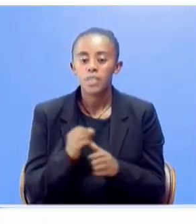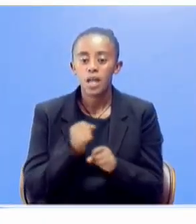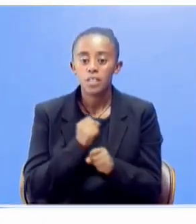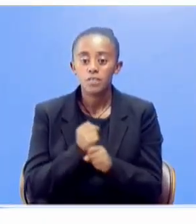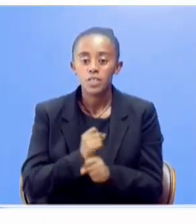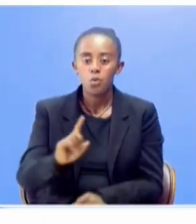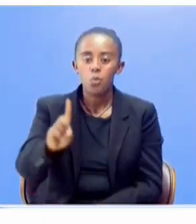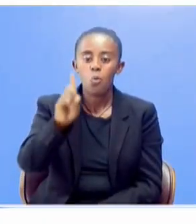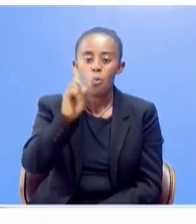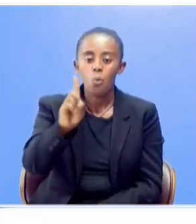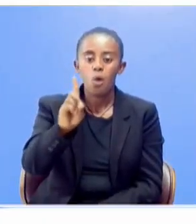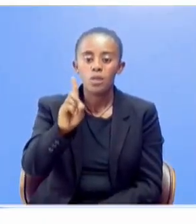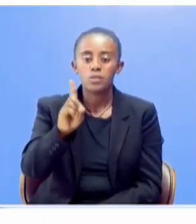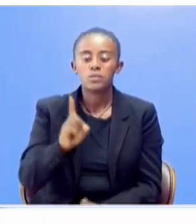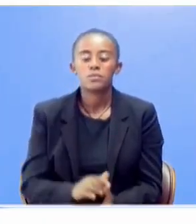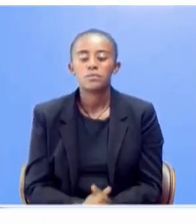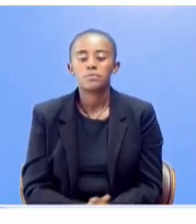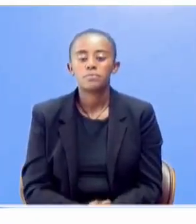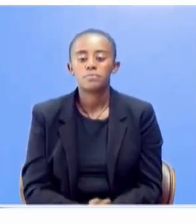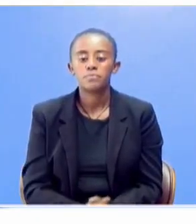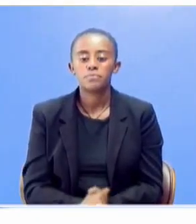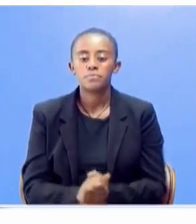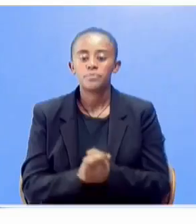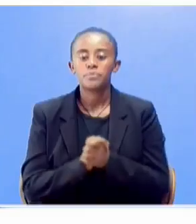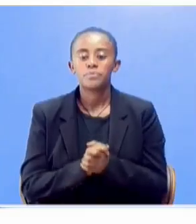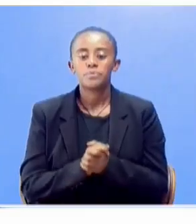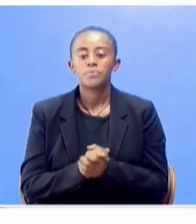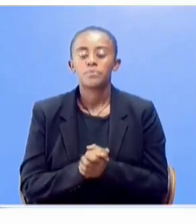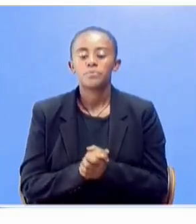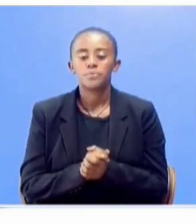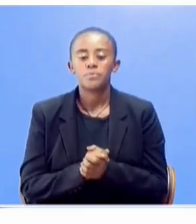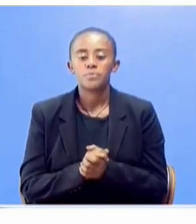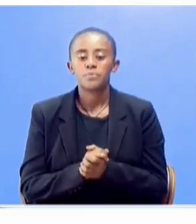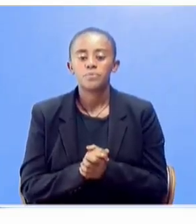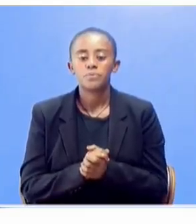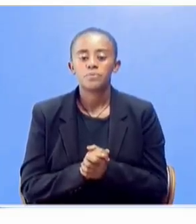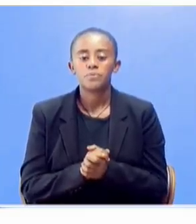Activity 1.